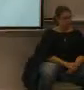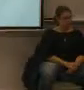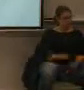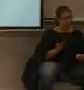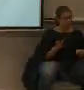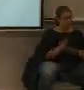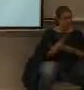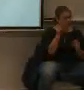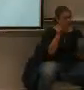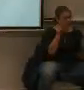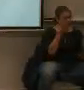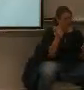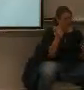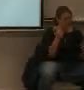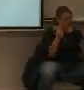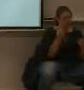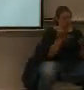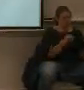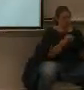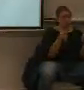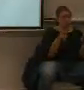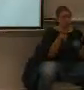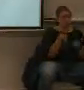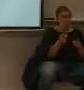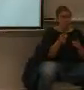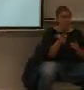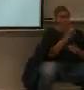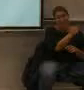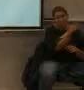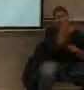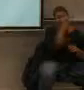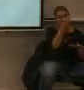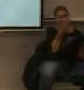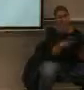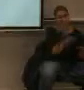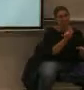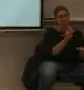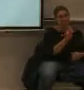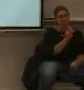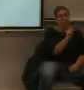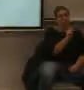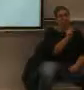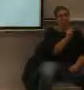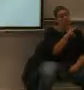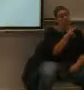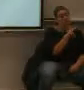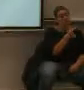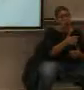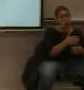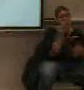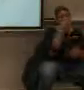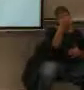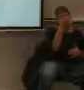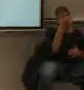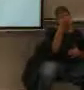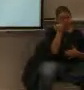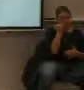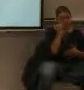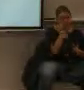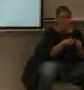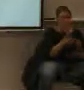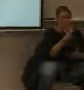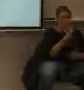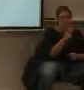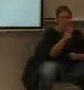totally surprised them. And it turns out what happens is that the atmosphere acts like a condensing column. So like, I don't know if you guys remember